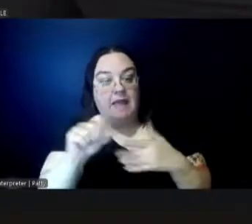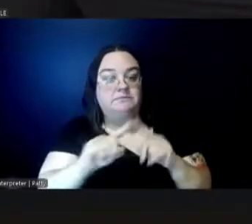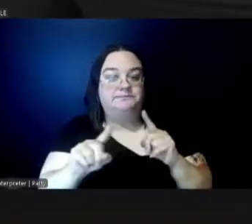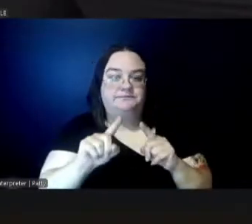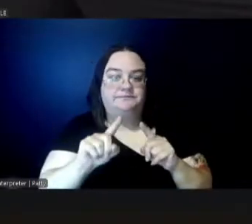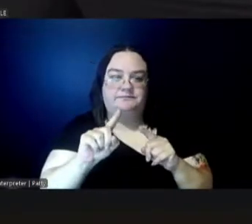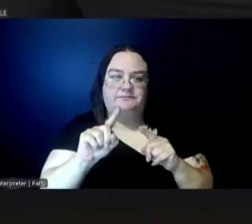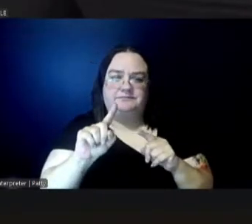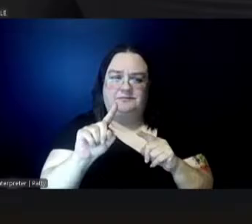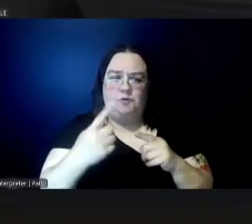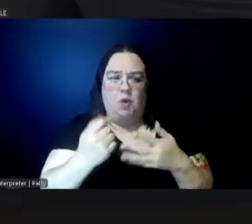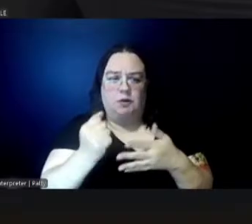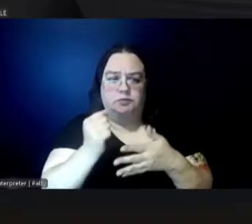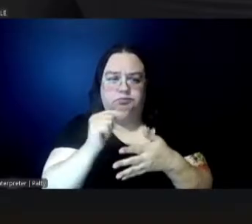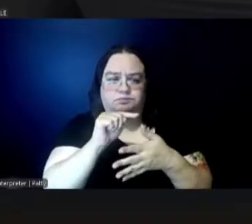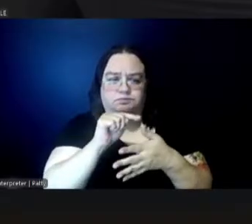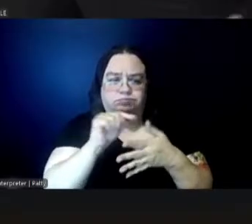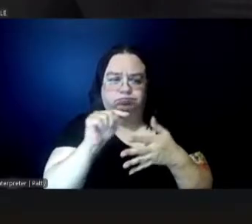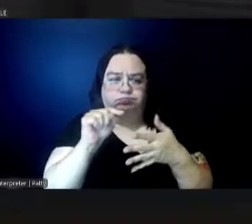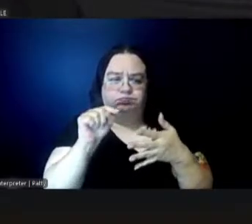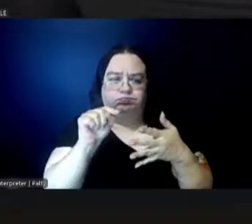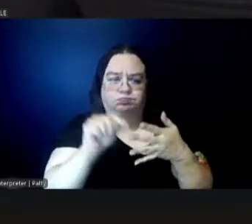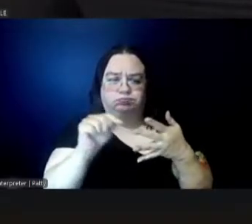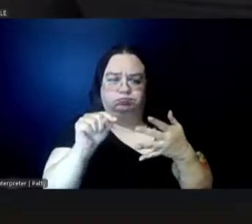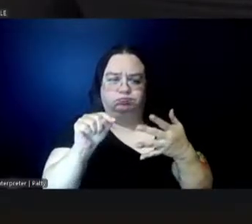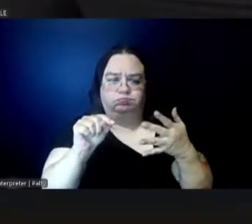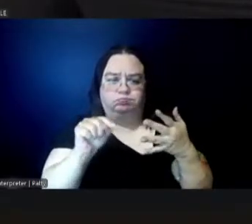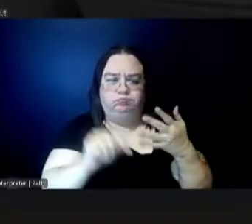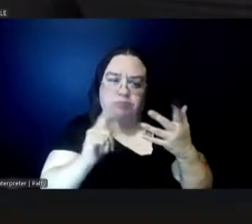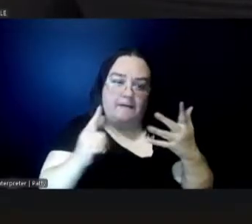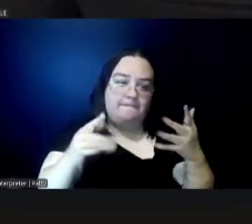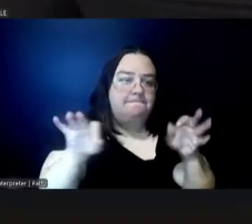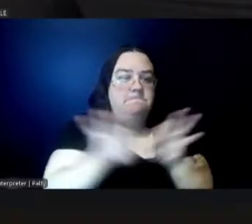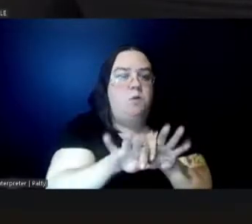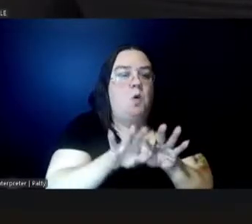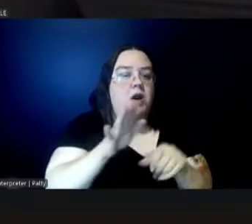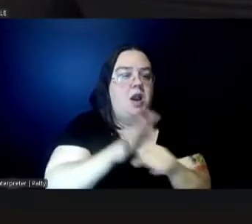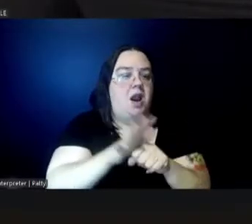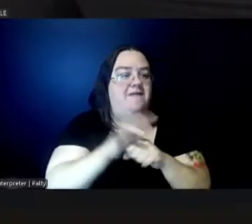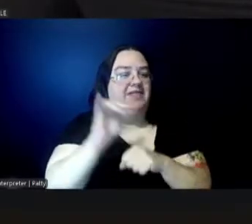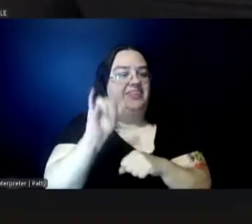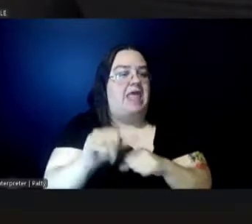small few that are important enough to drive the UNO inspections.